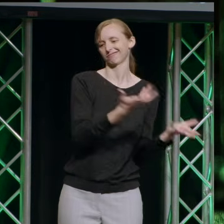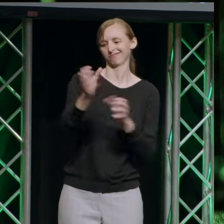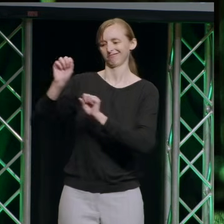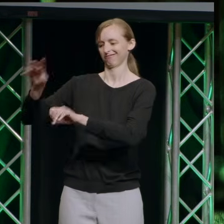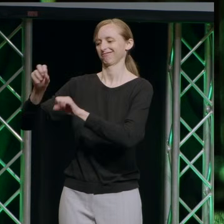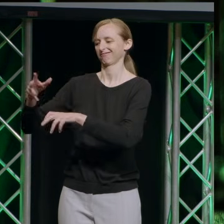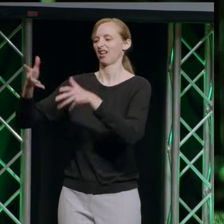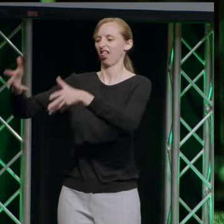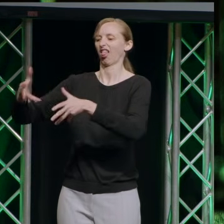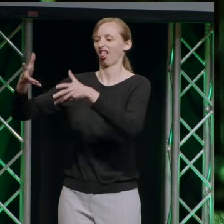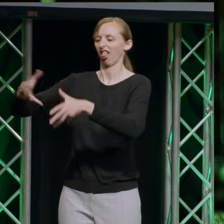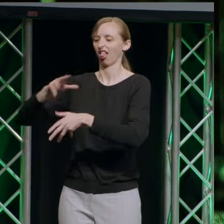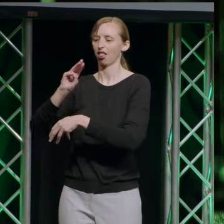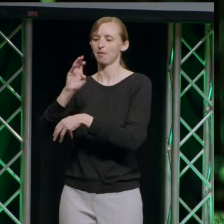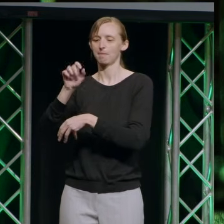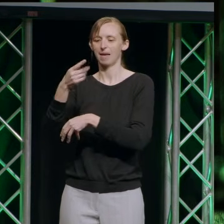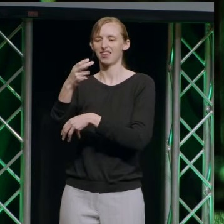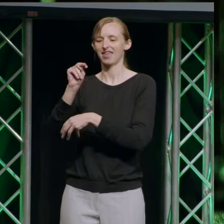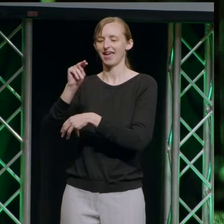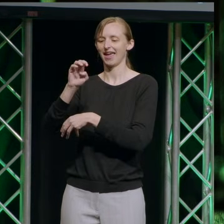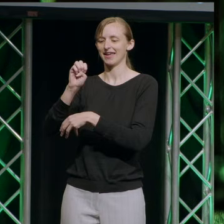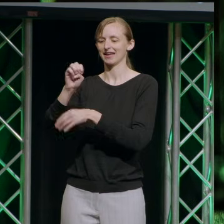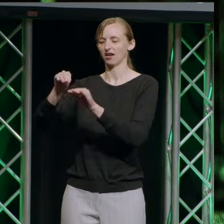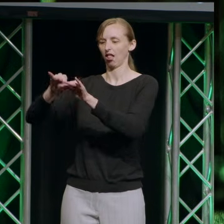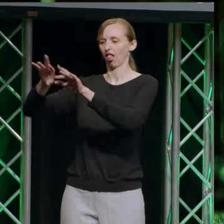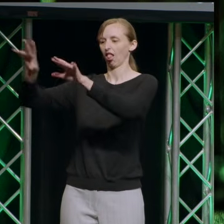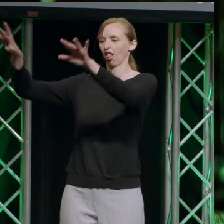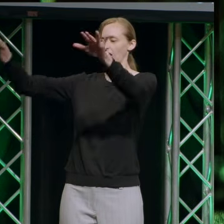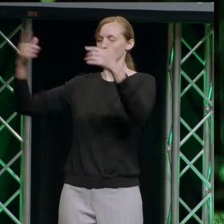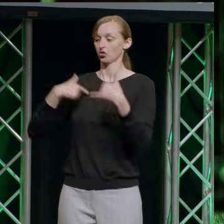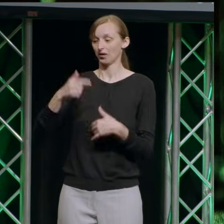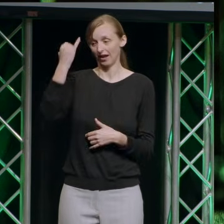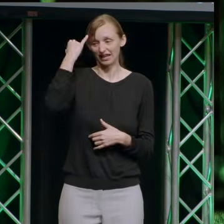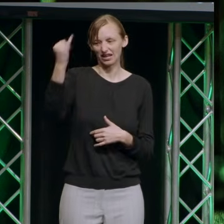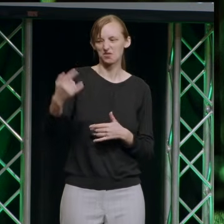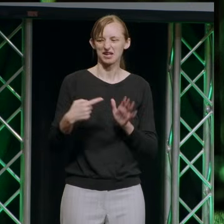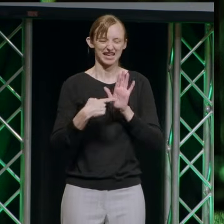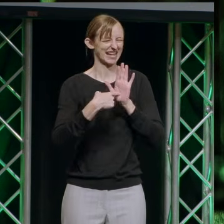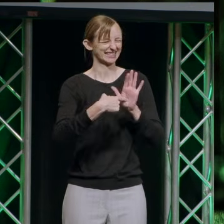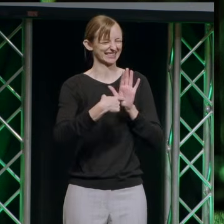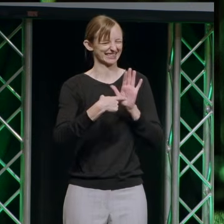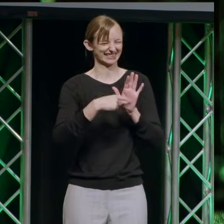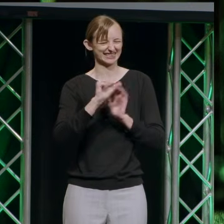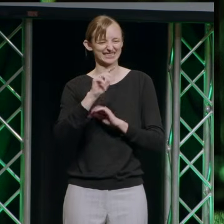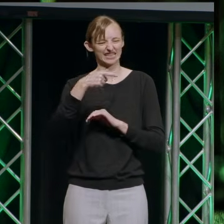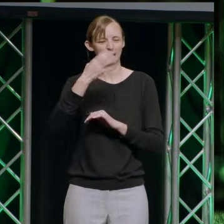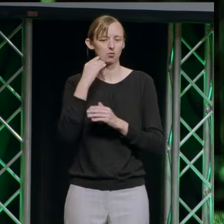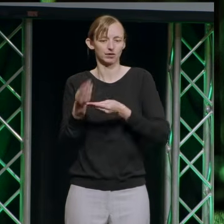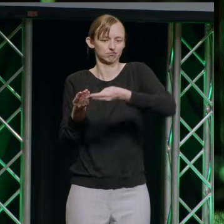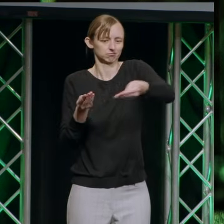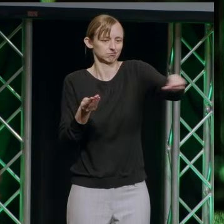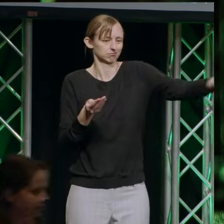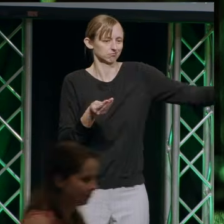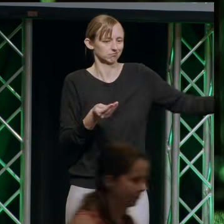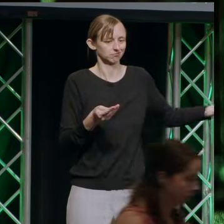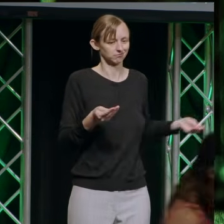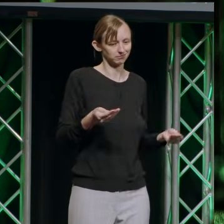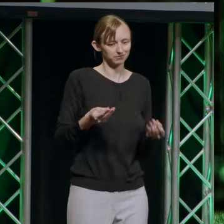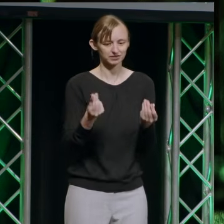is developing a solution, and we're going to pass around some samples of what this material looks like. So the material that you will